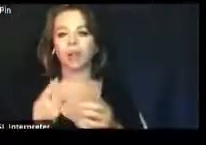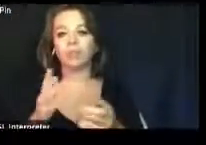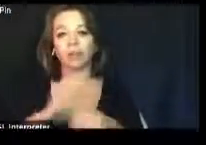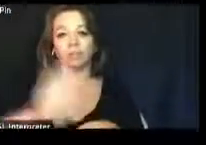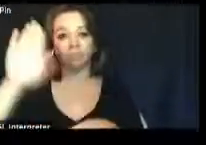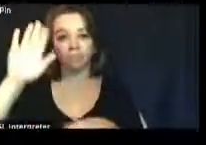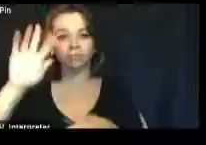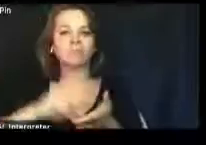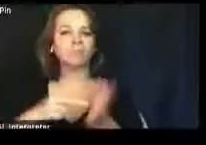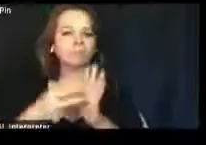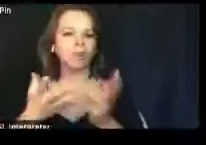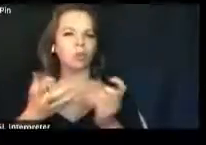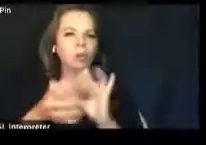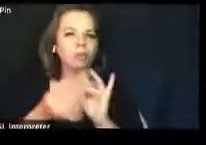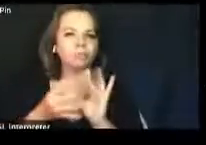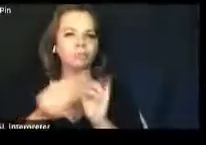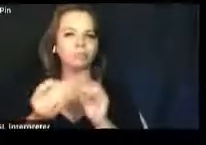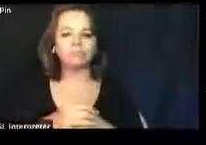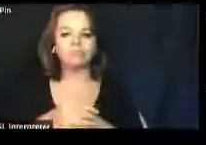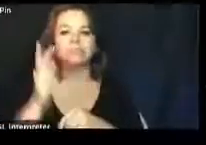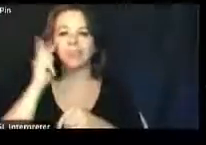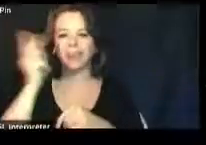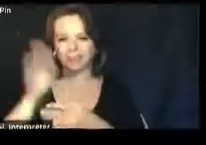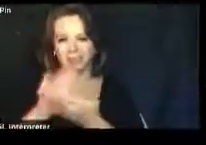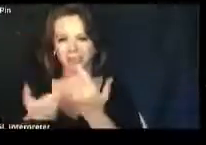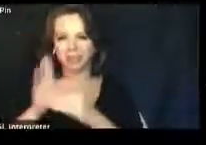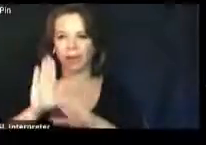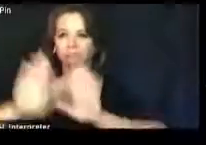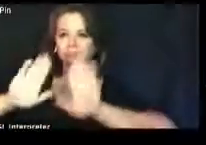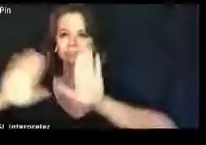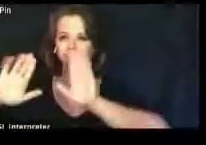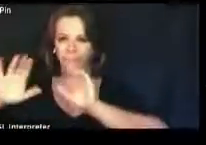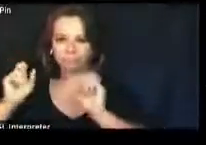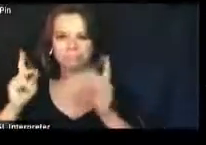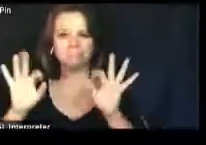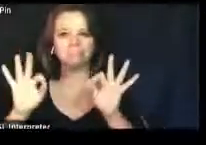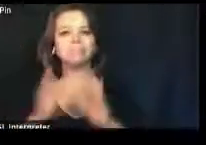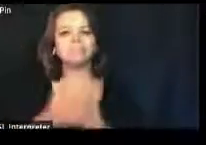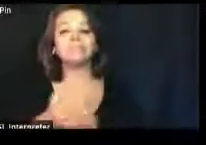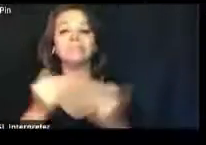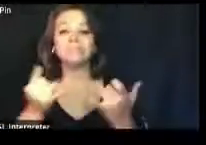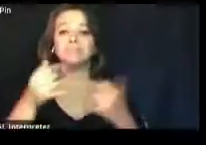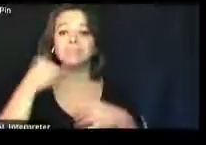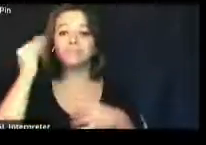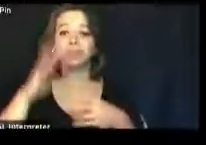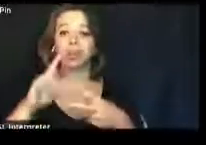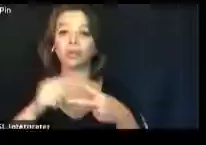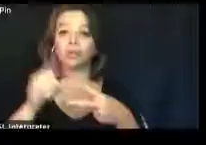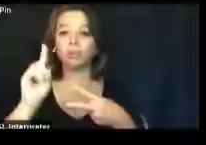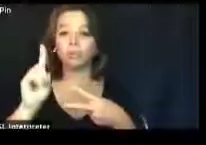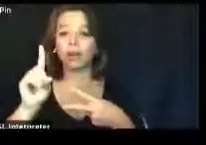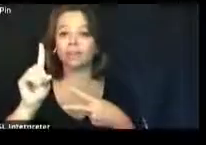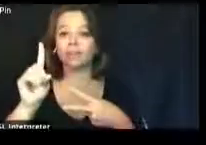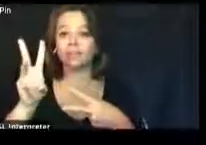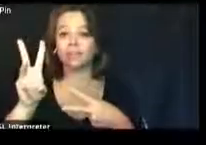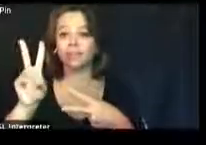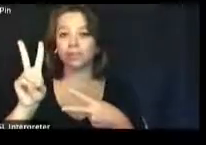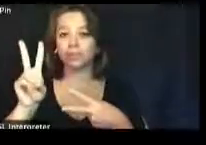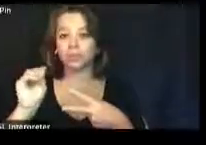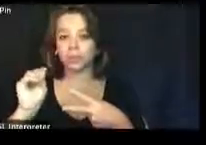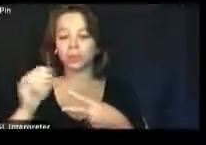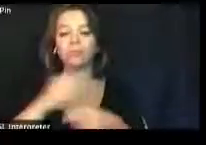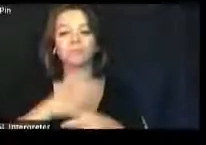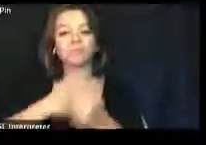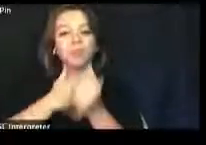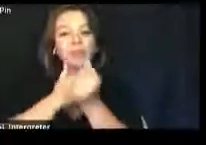comment. I see those hands. All right, right now will be caller 1620. If you'll please follow the prompts to